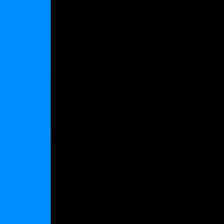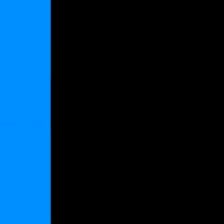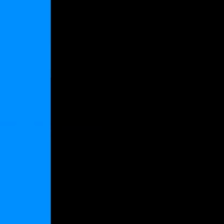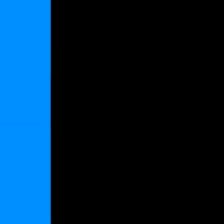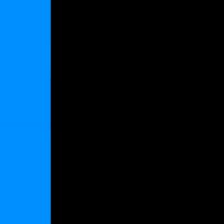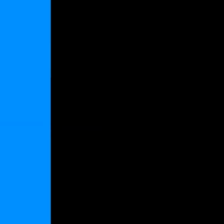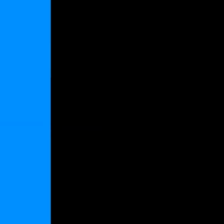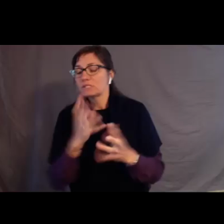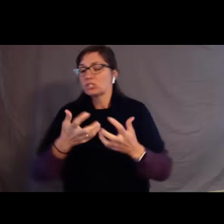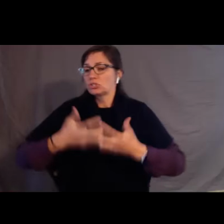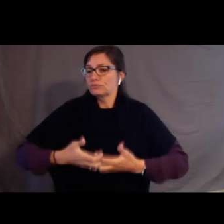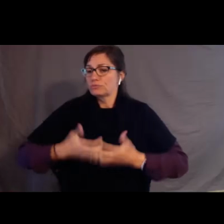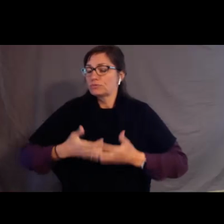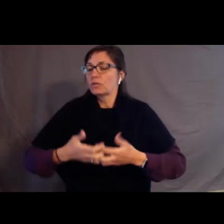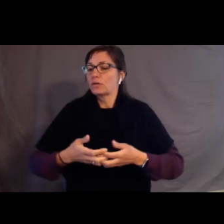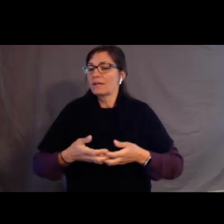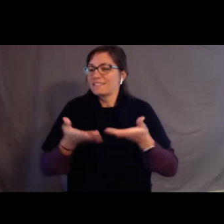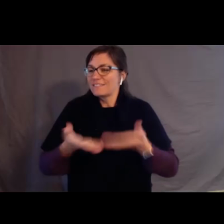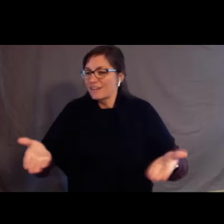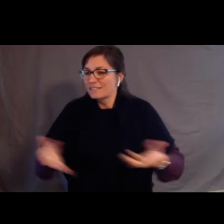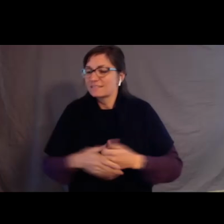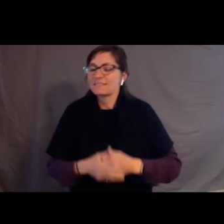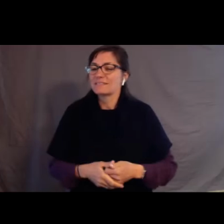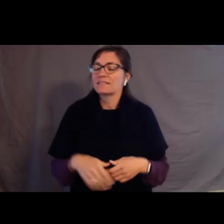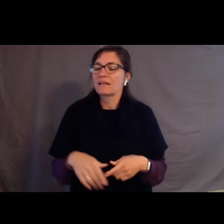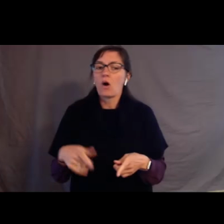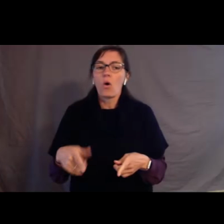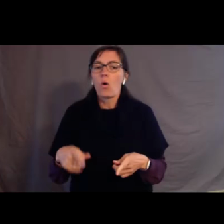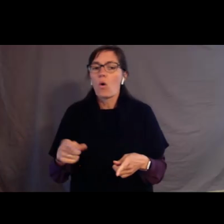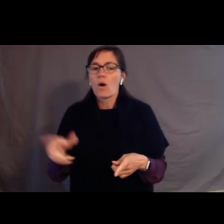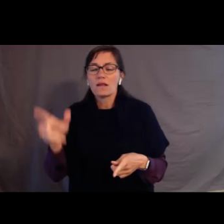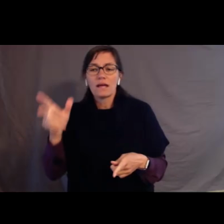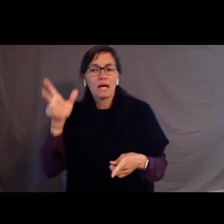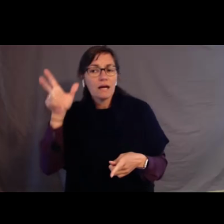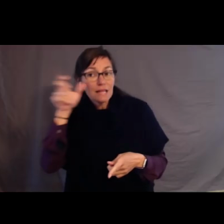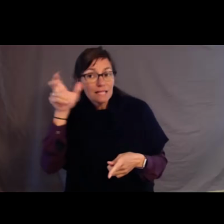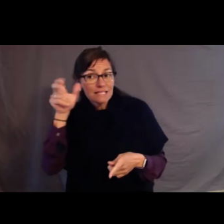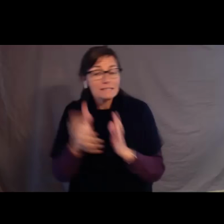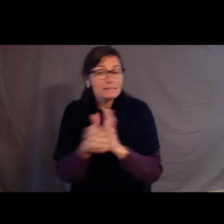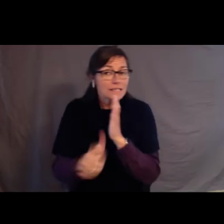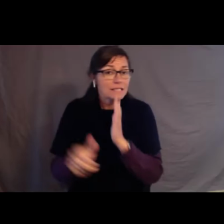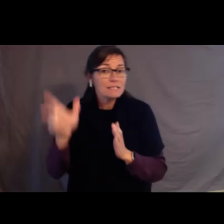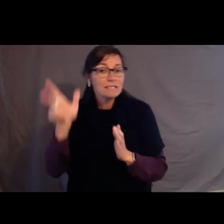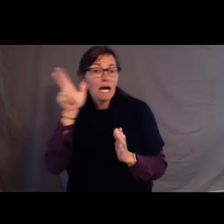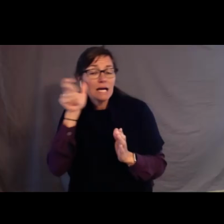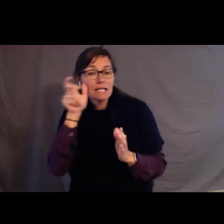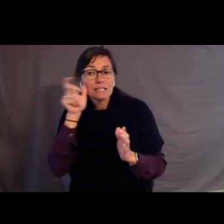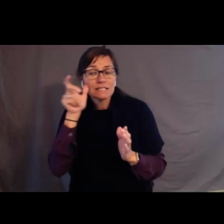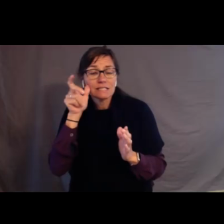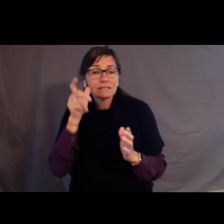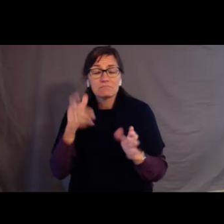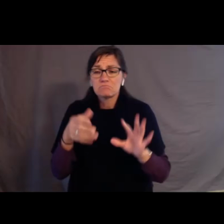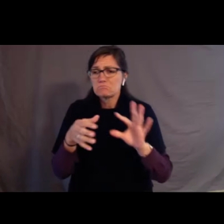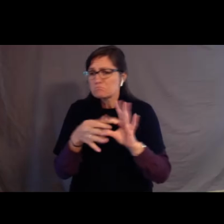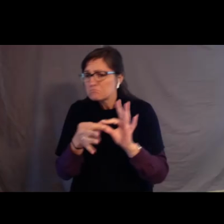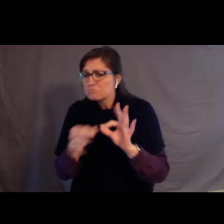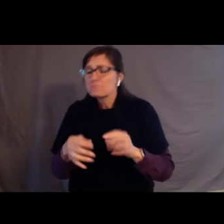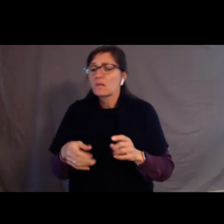devices, strategies such as acoustic highlighting or listening skills as it relates to any